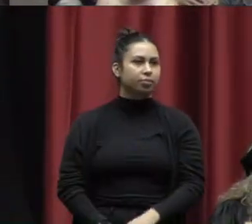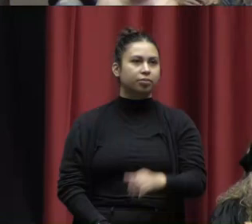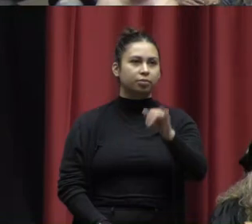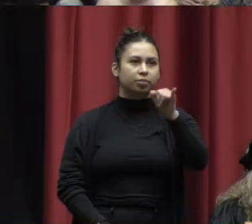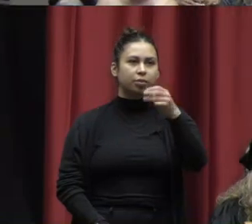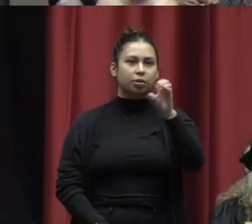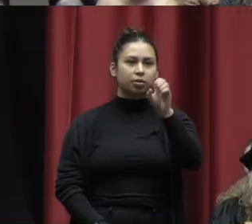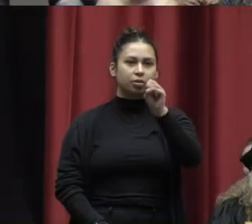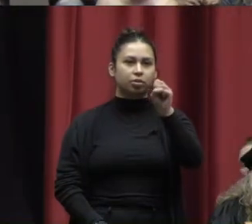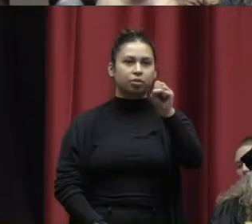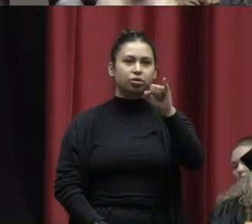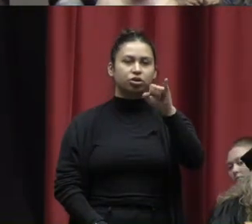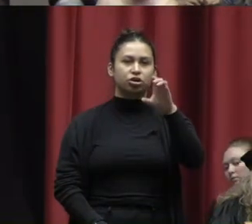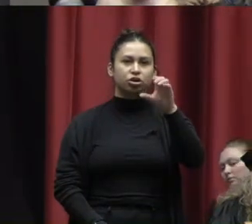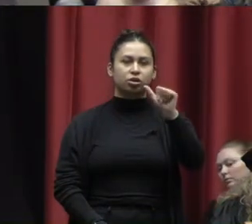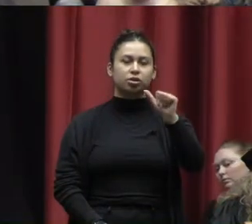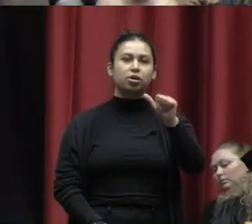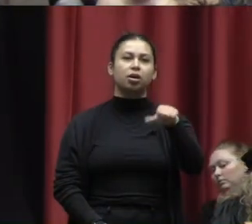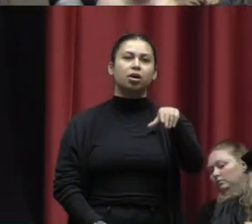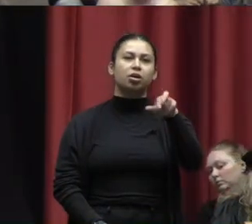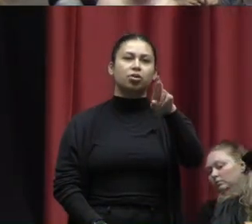Jessica Ramirez,